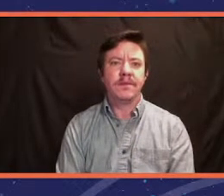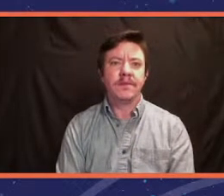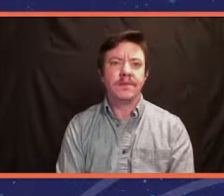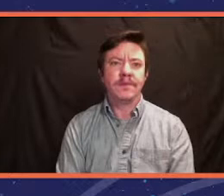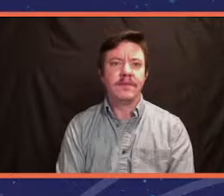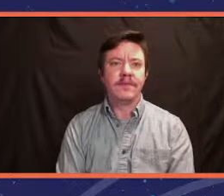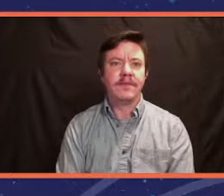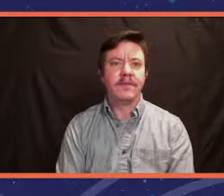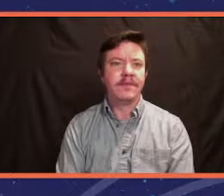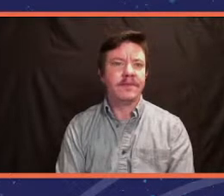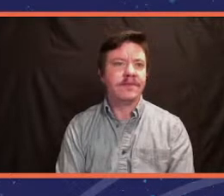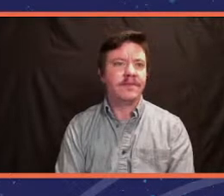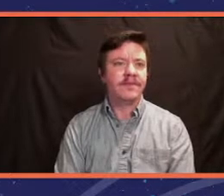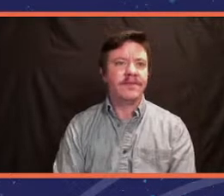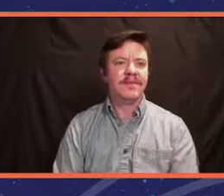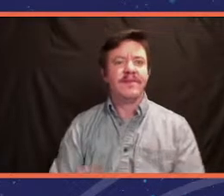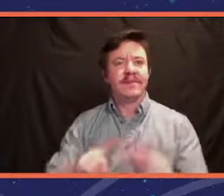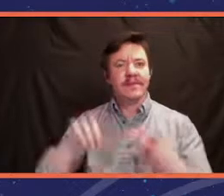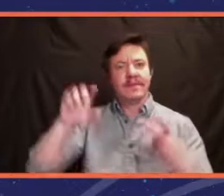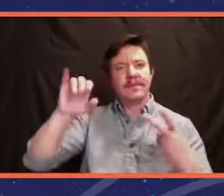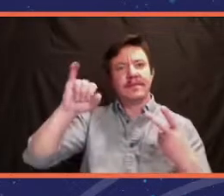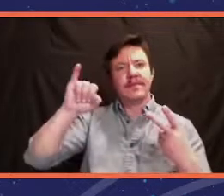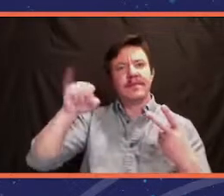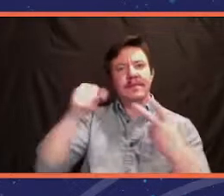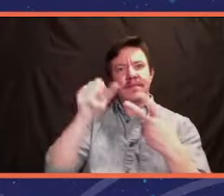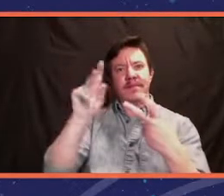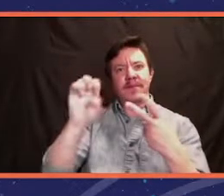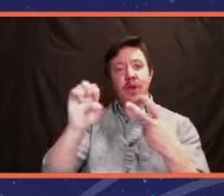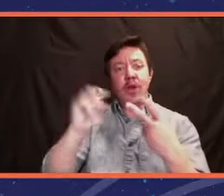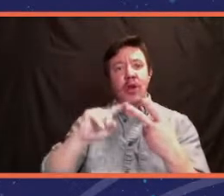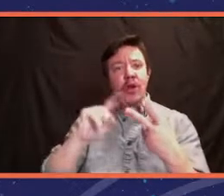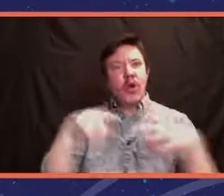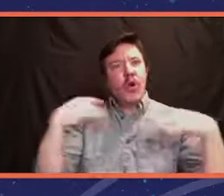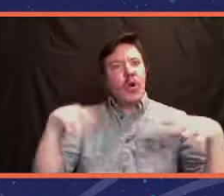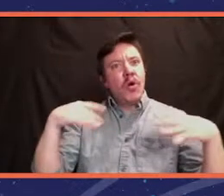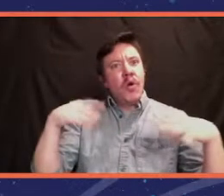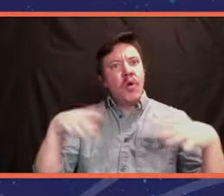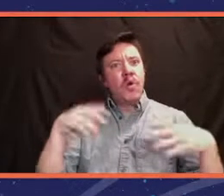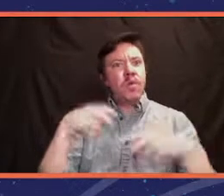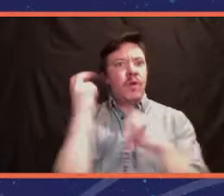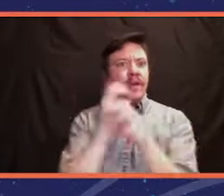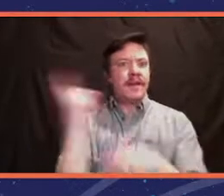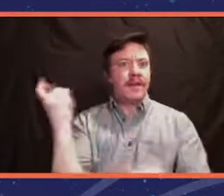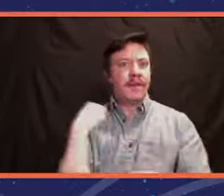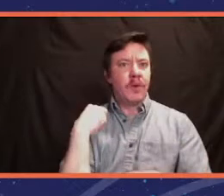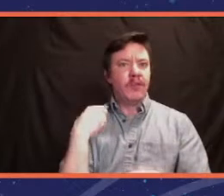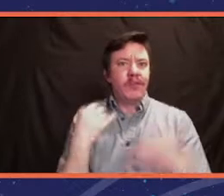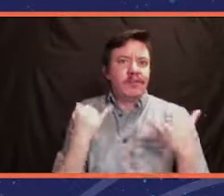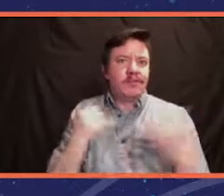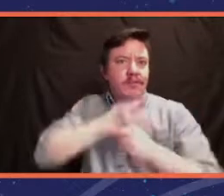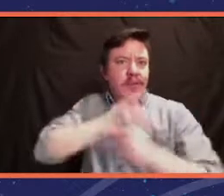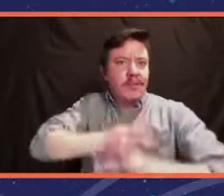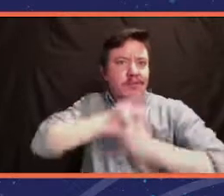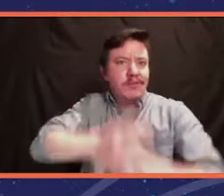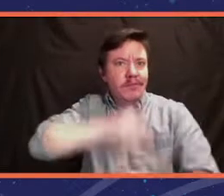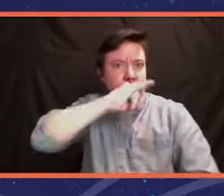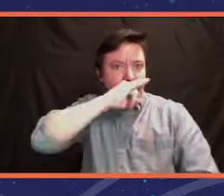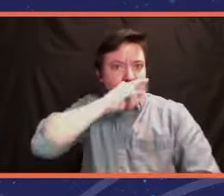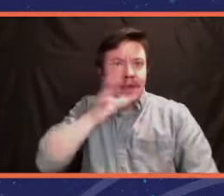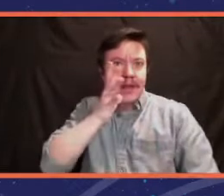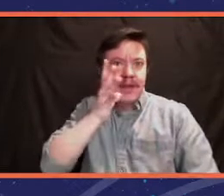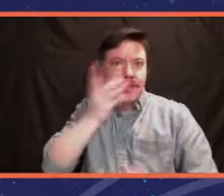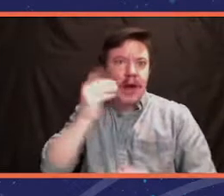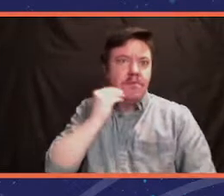That's such a loaded question, because like for me currently, I'm just at home being a mom and doing what I can from home.